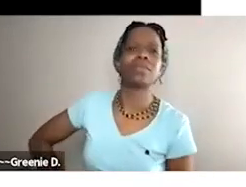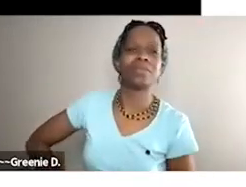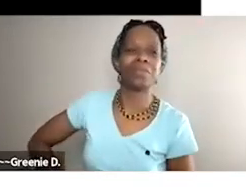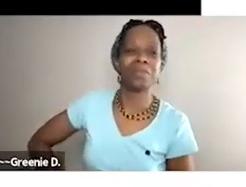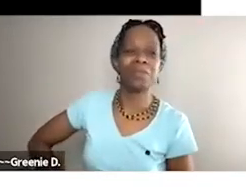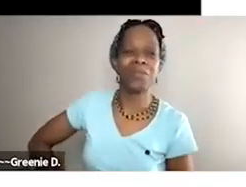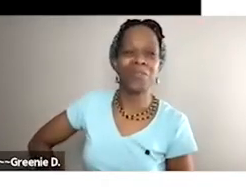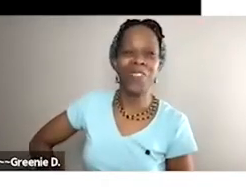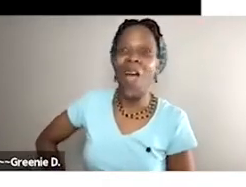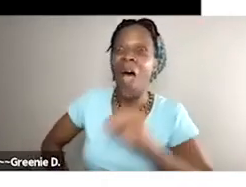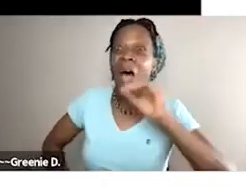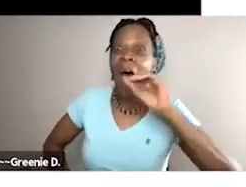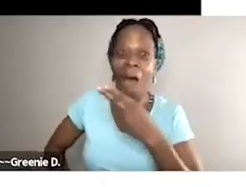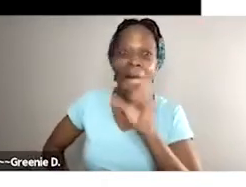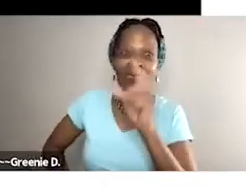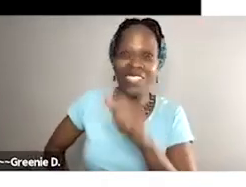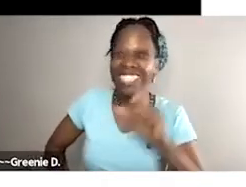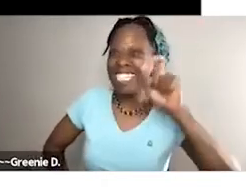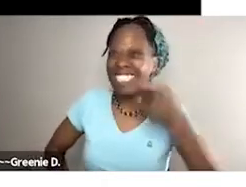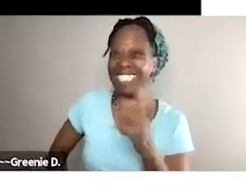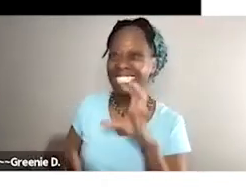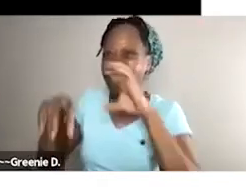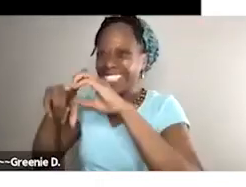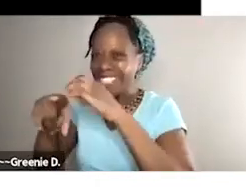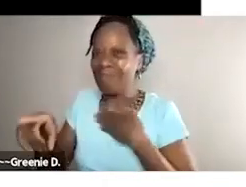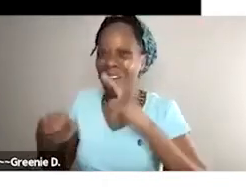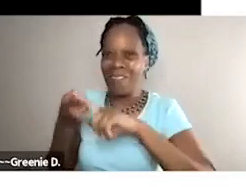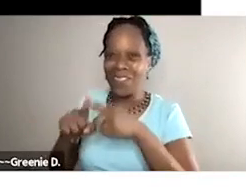Oh, sh**. I just took a bite of Judd's bagel.